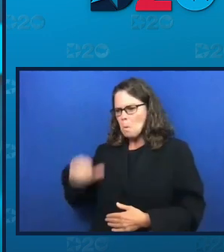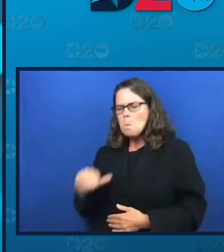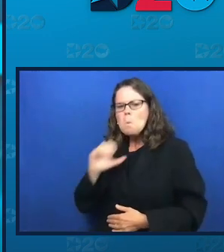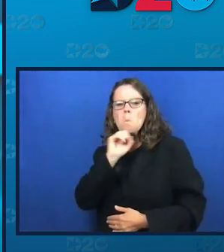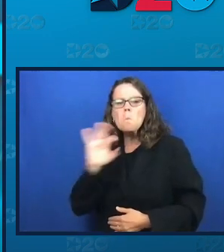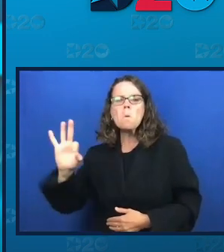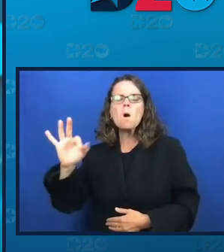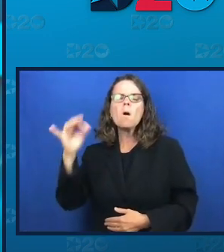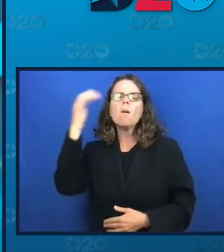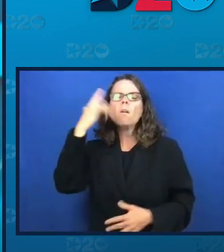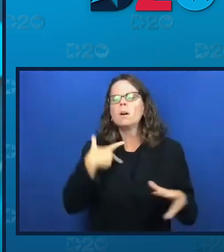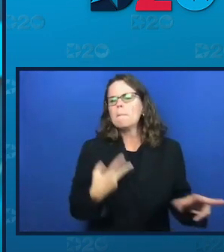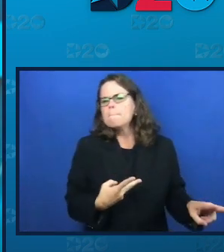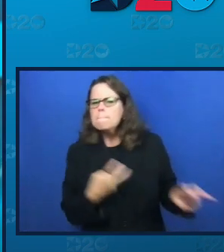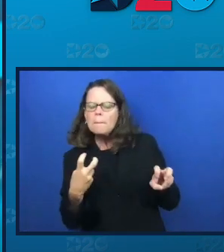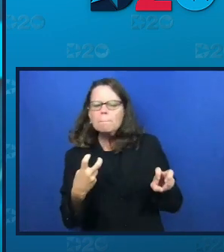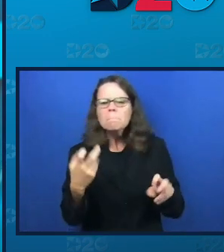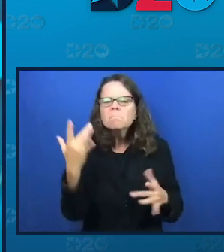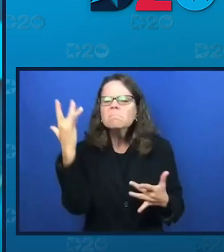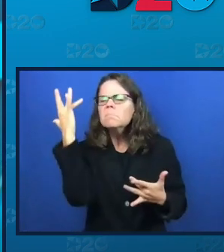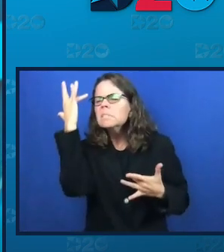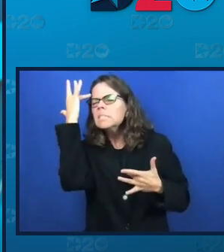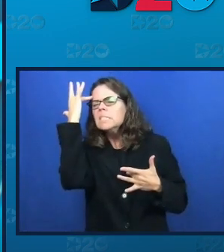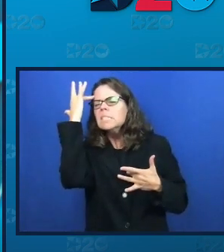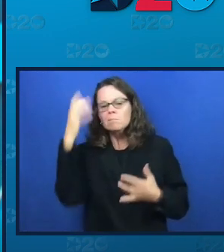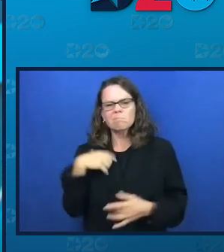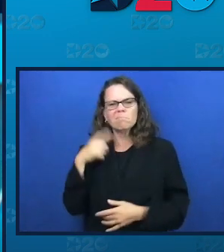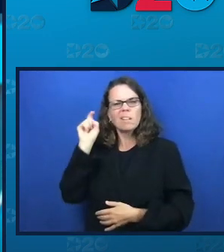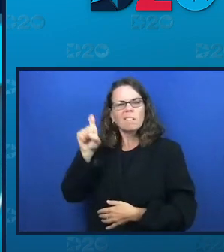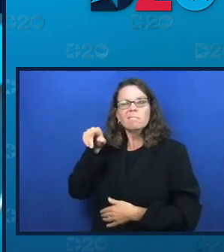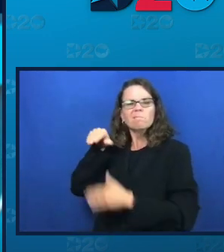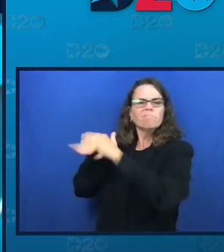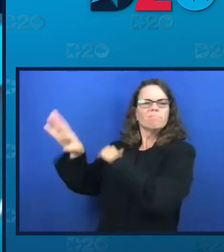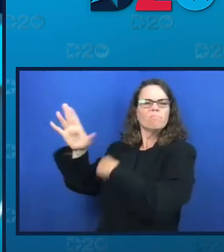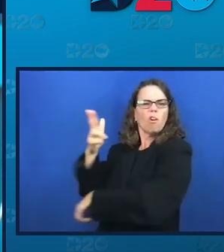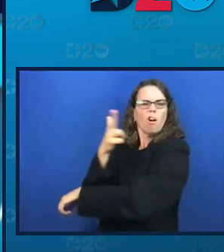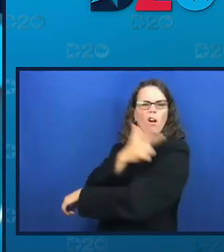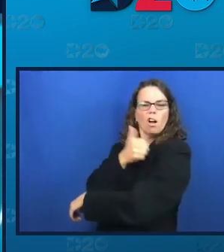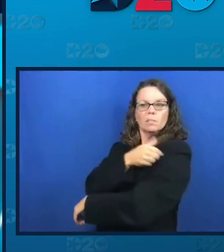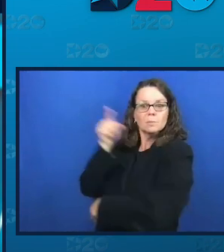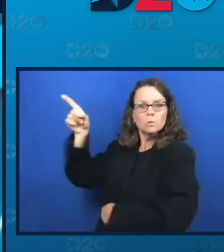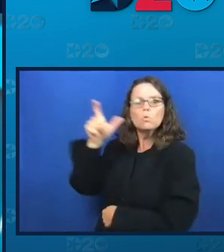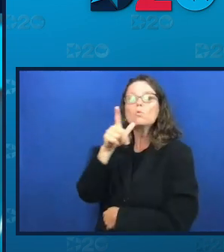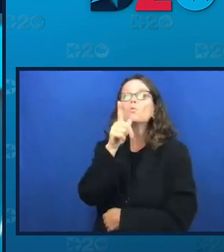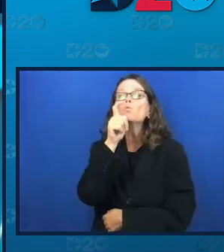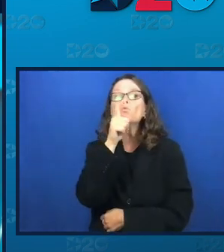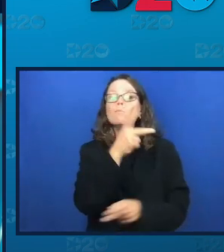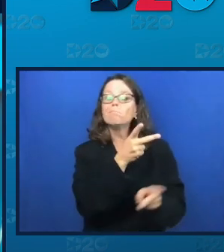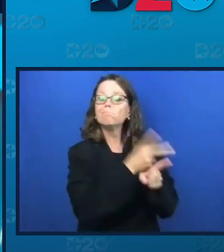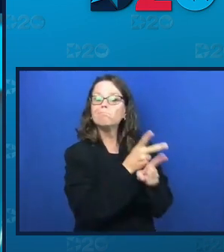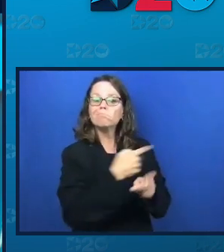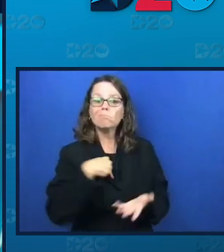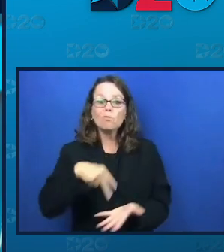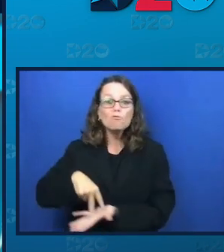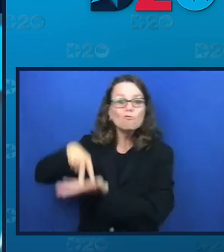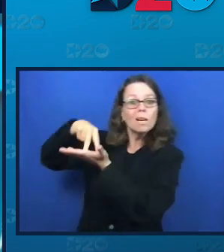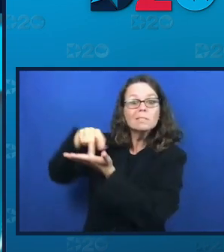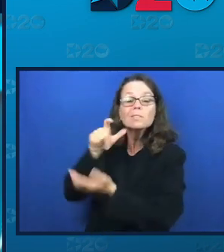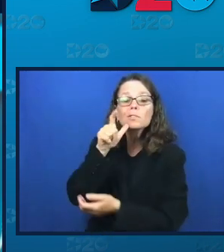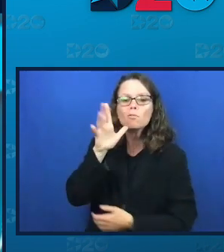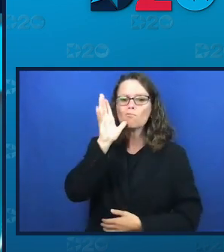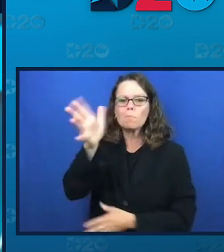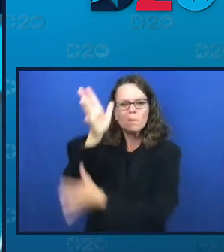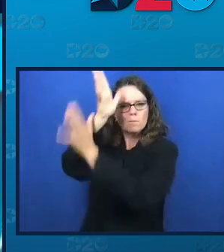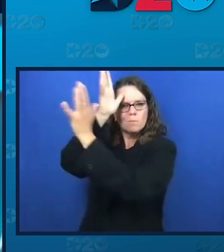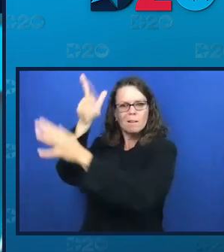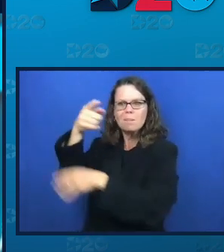hospitalized. But since my grandparents were the ones raising me and our family's health plan didn't cover grandkids, they were forced to pay out